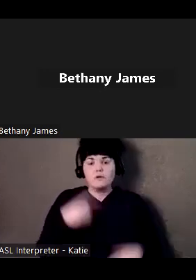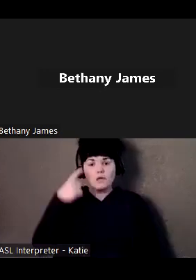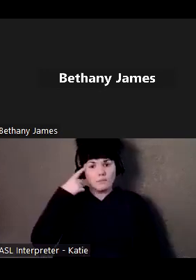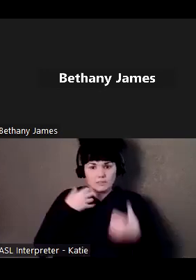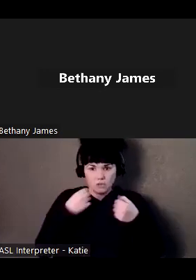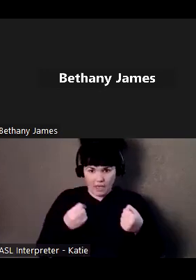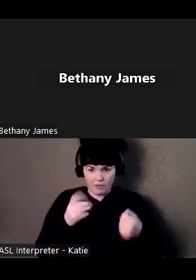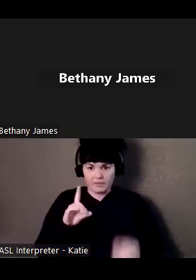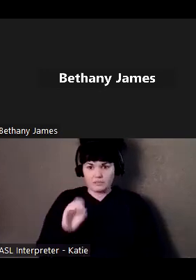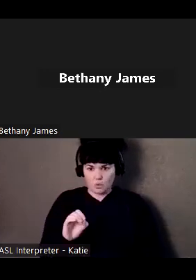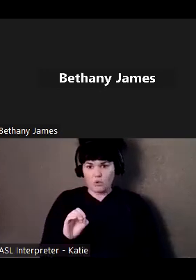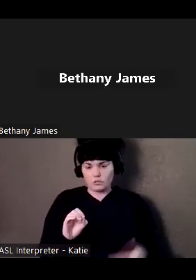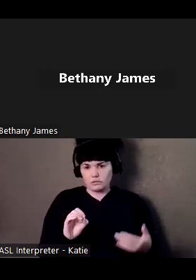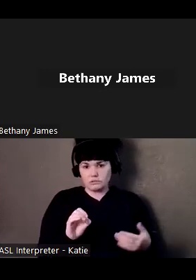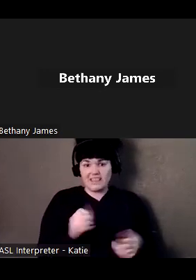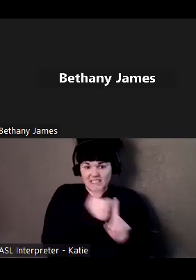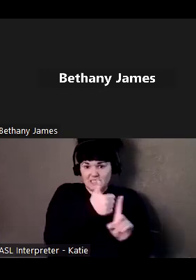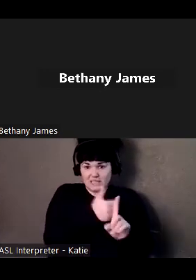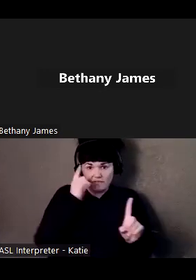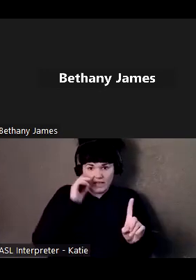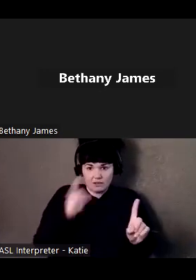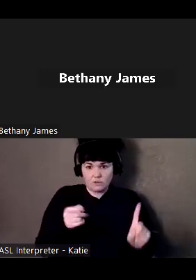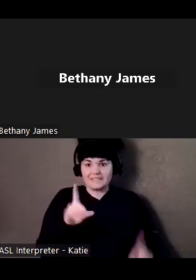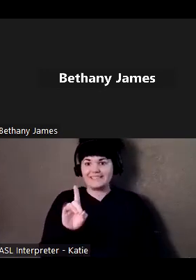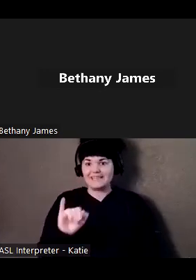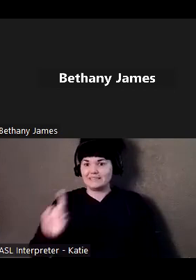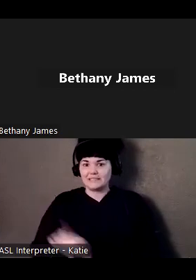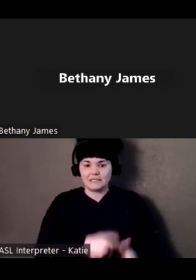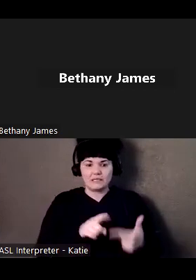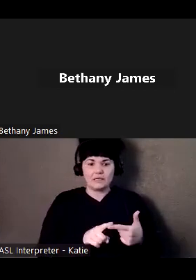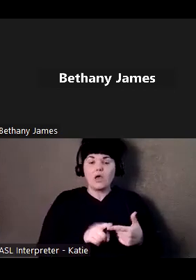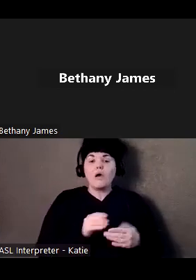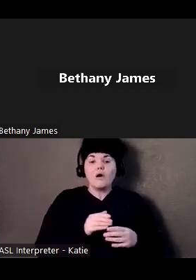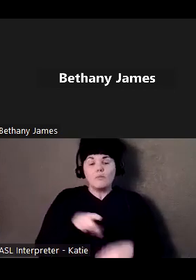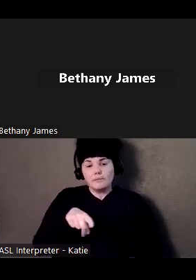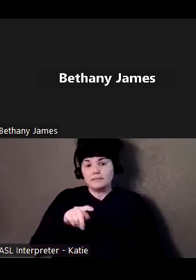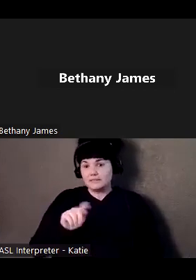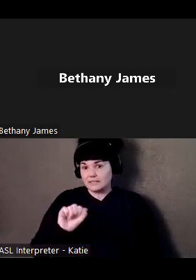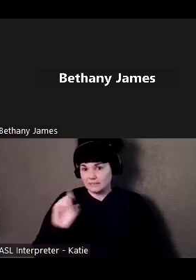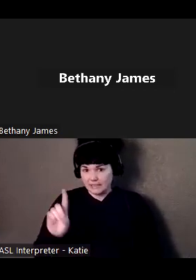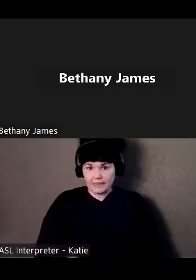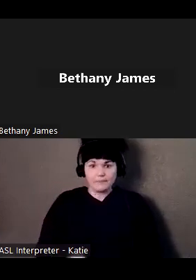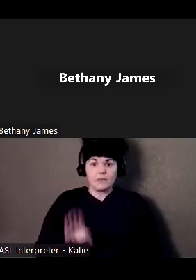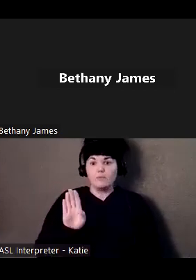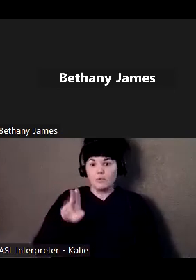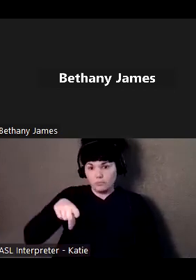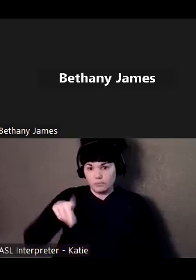as dissociative identity disorder, post-traumatic stress, borderline personality, and Tourette's